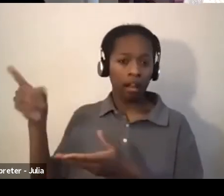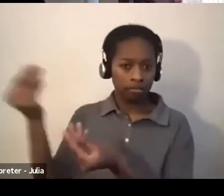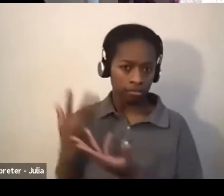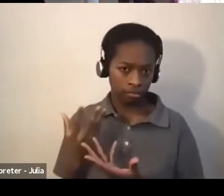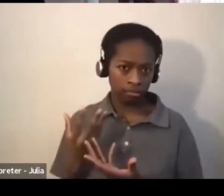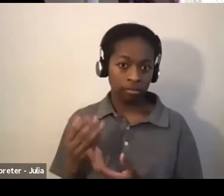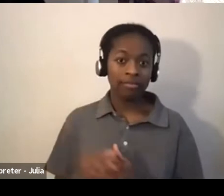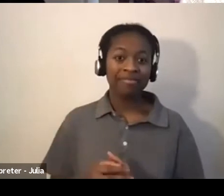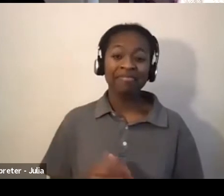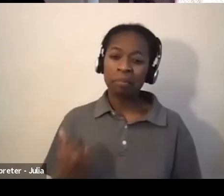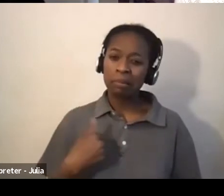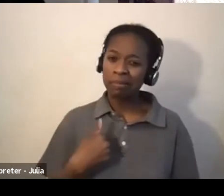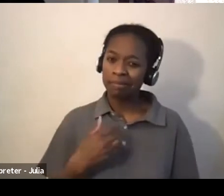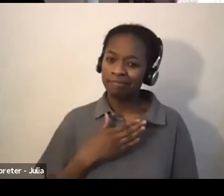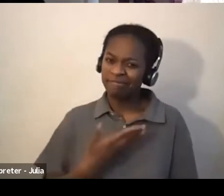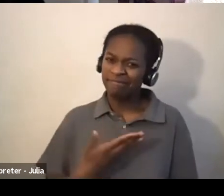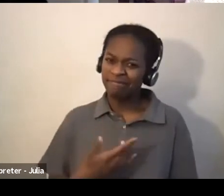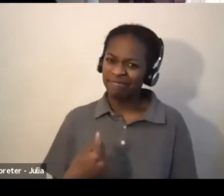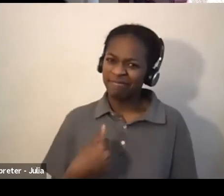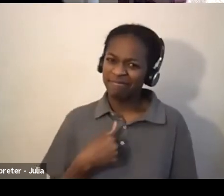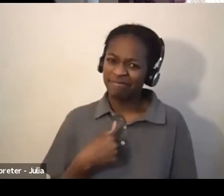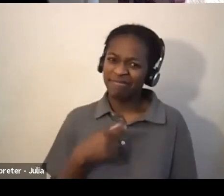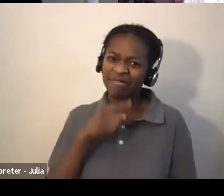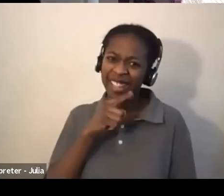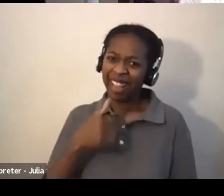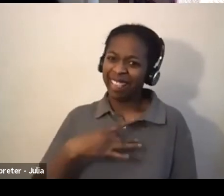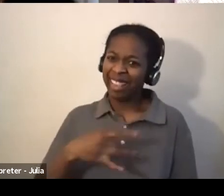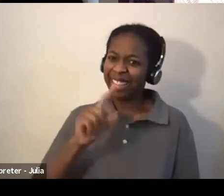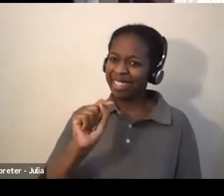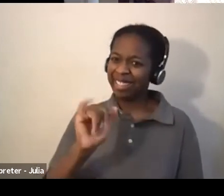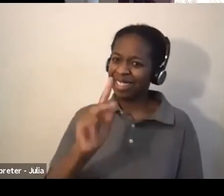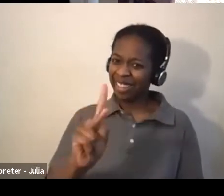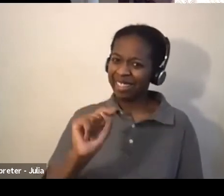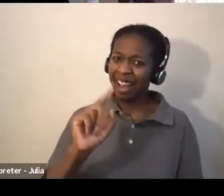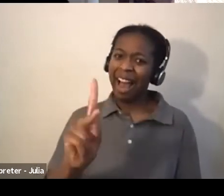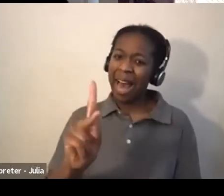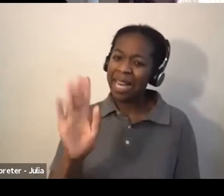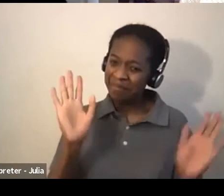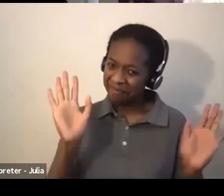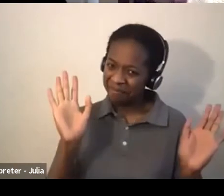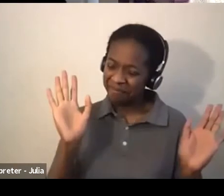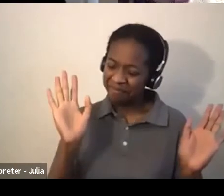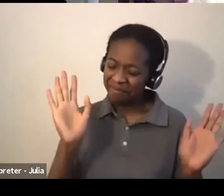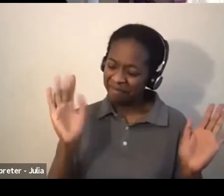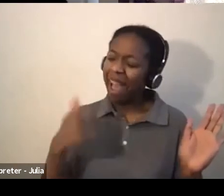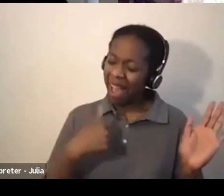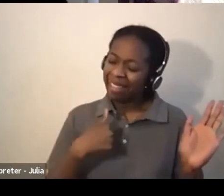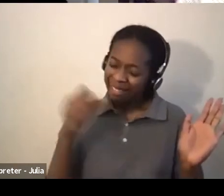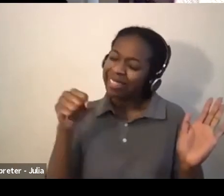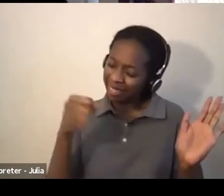I have to admit though, I'm really into TikTok right now. I won't lie to you. I'm one of those